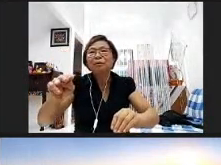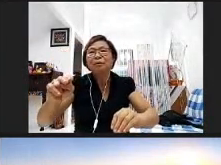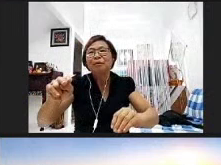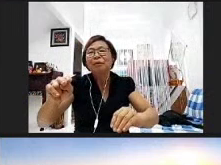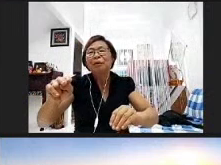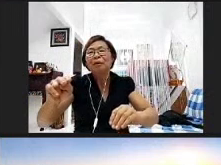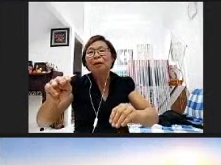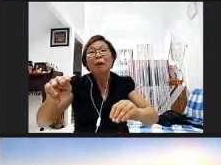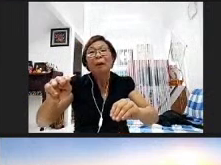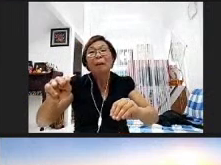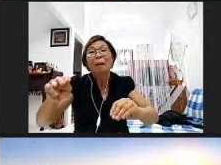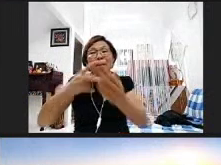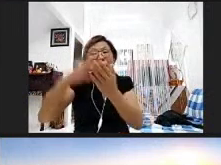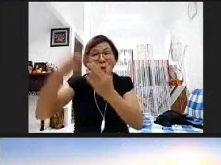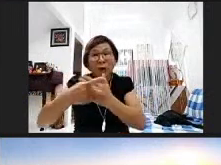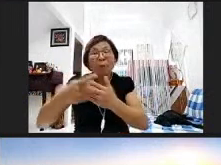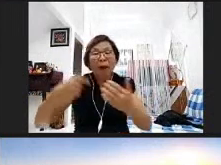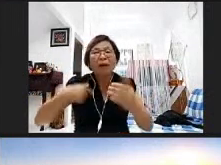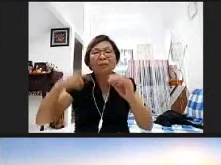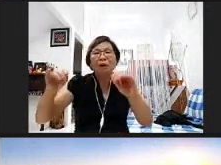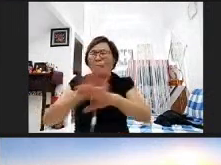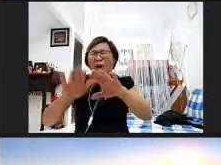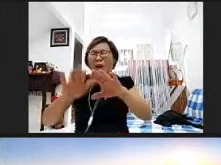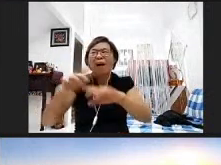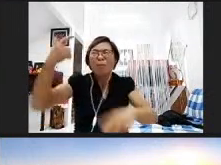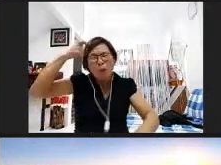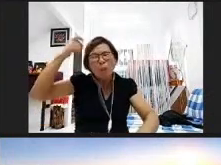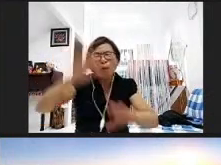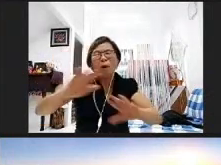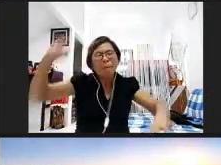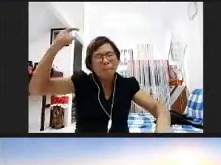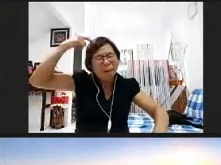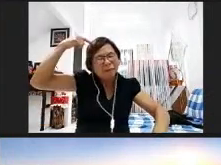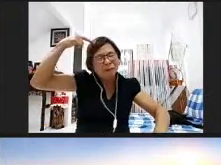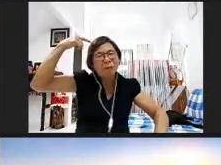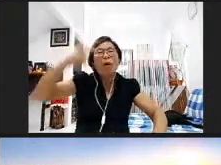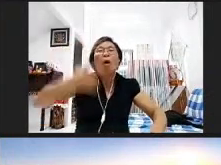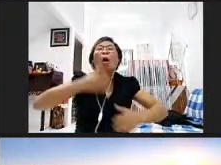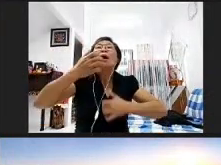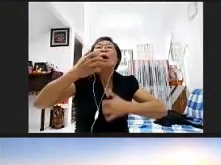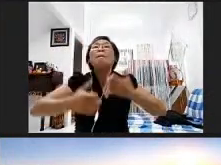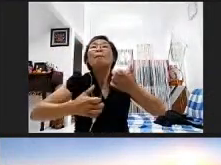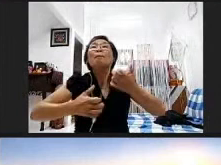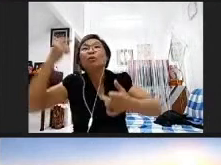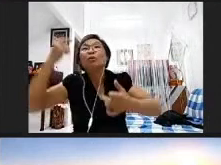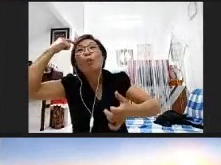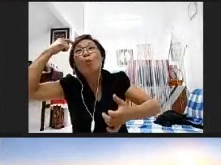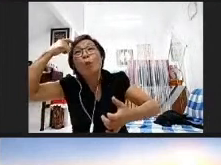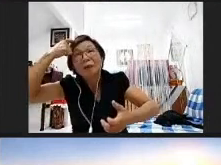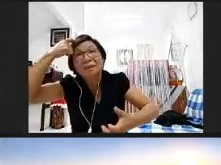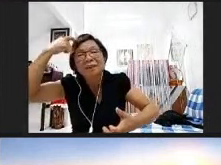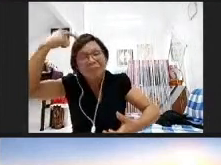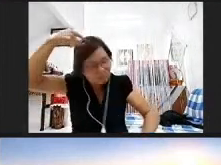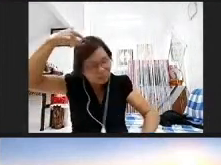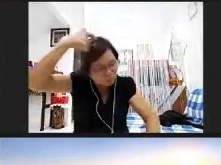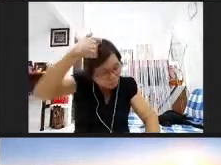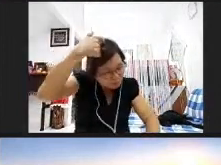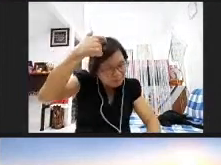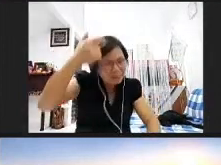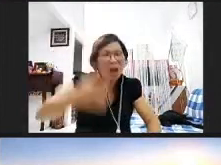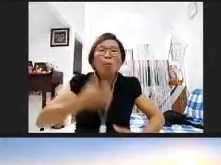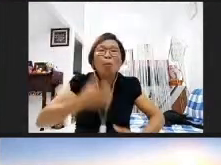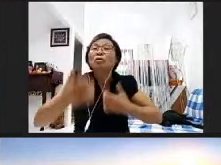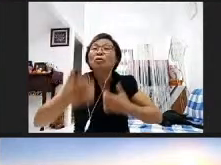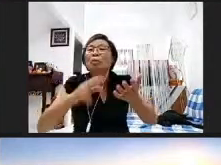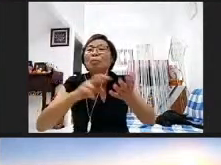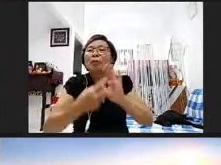vaccine. They are not physical vaccine. They are mental vaccine or emotional vaccine. And these emotional vaccines are in the form of